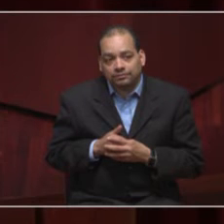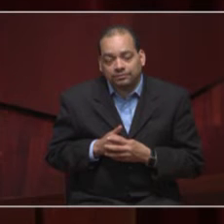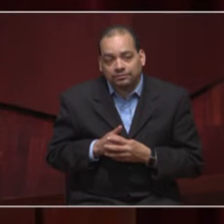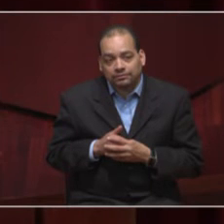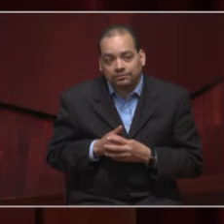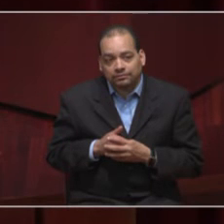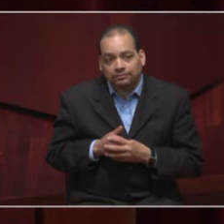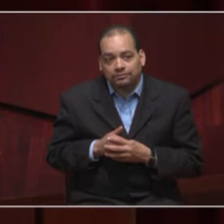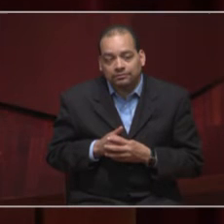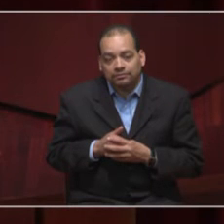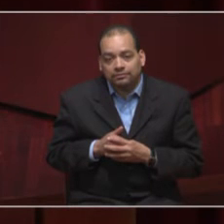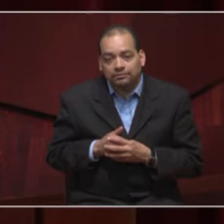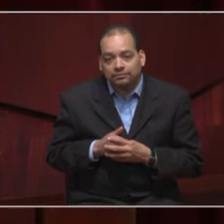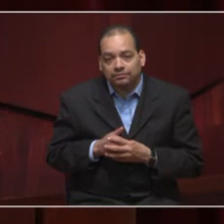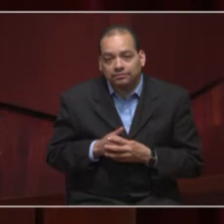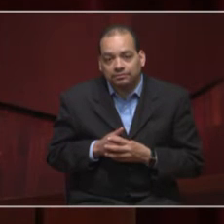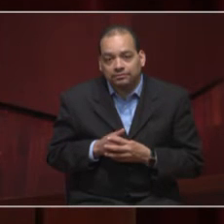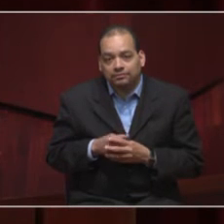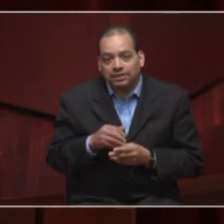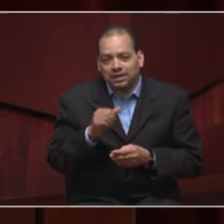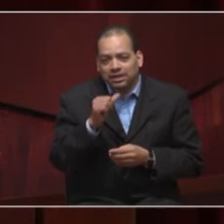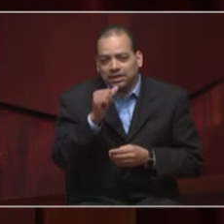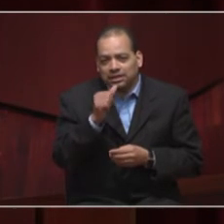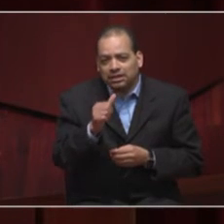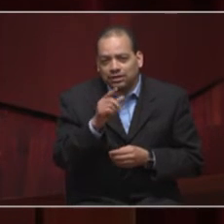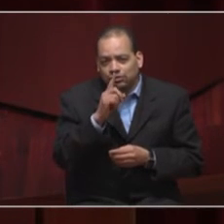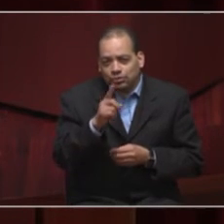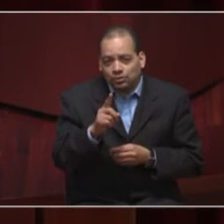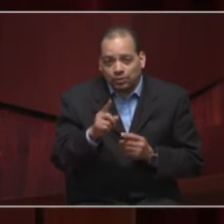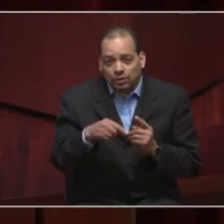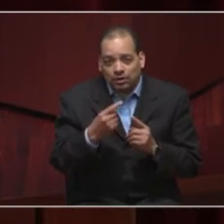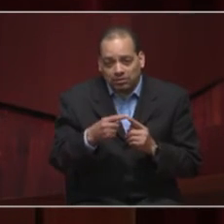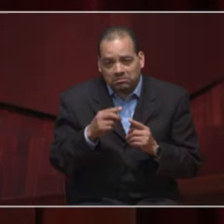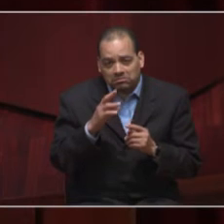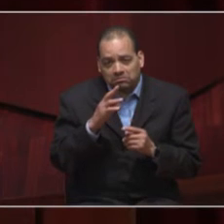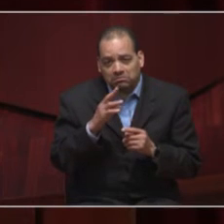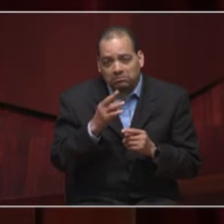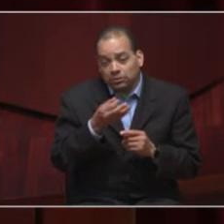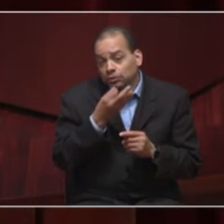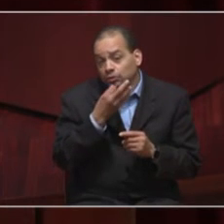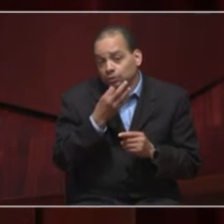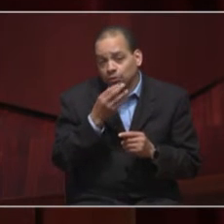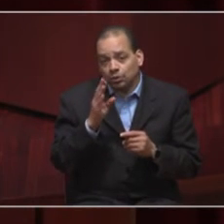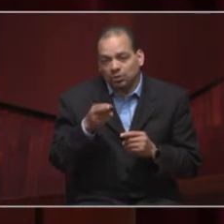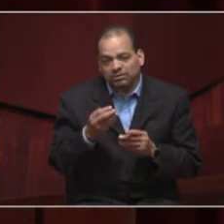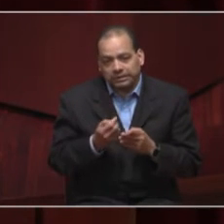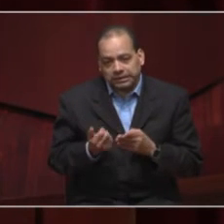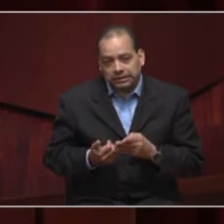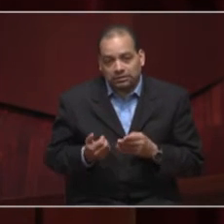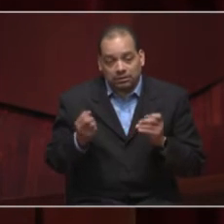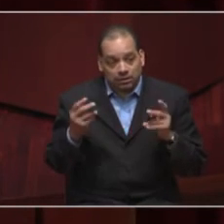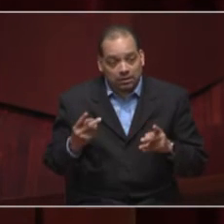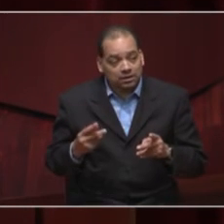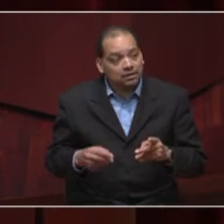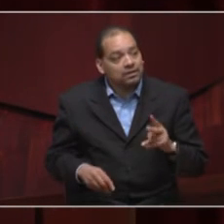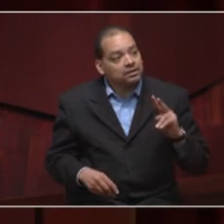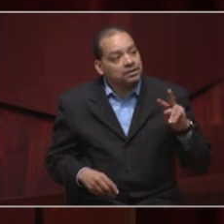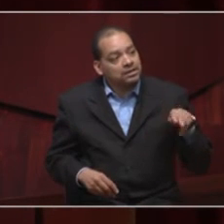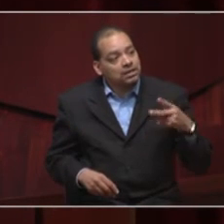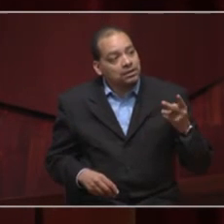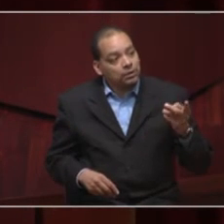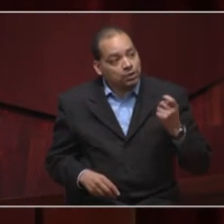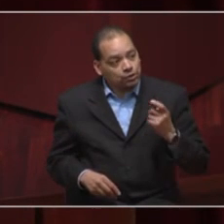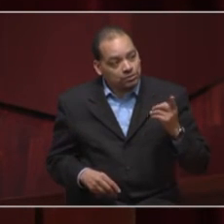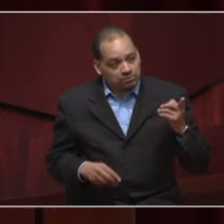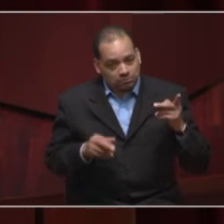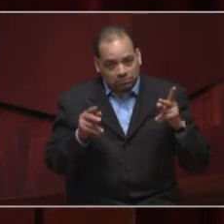I'm not completely sure exactly when we're going to do it, but we anticipate doing it relatively soon. We're hoping to. Follow-on question.